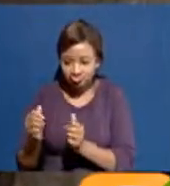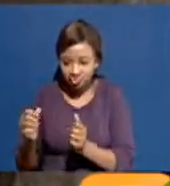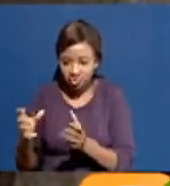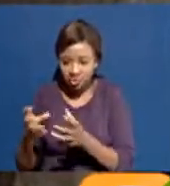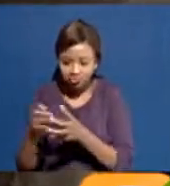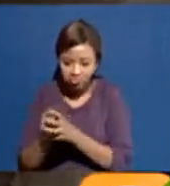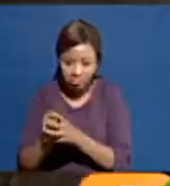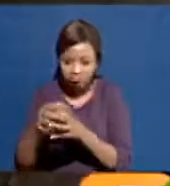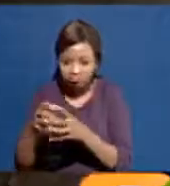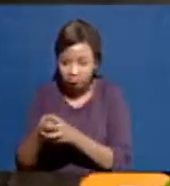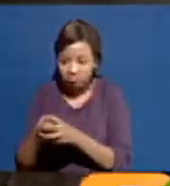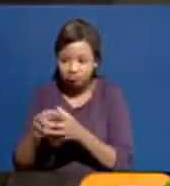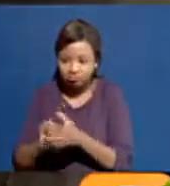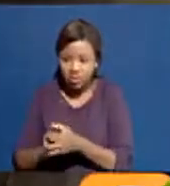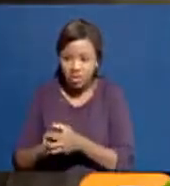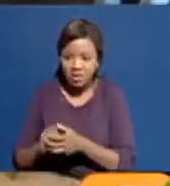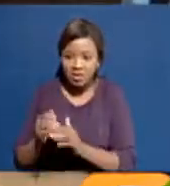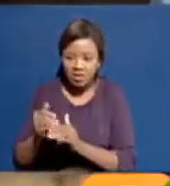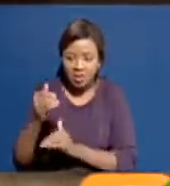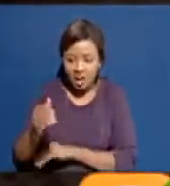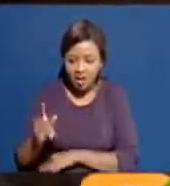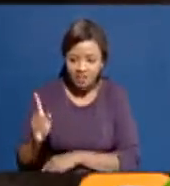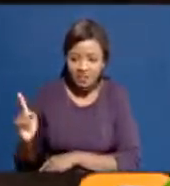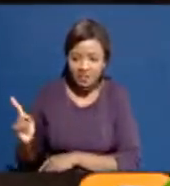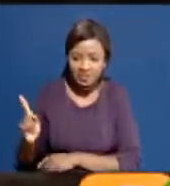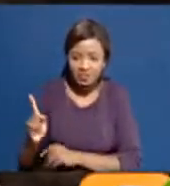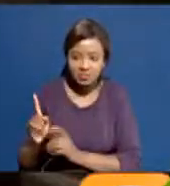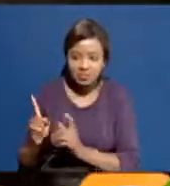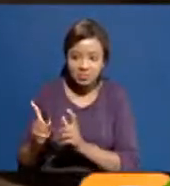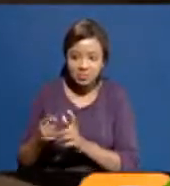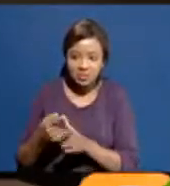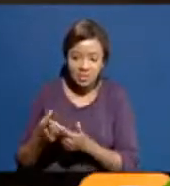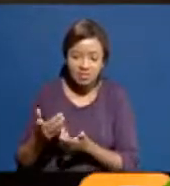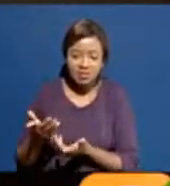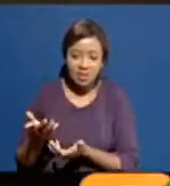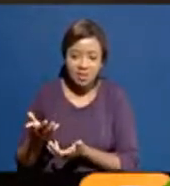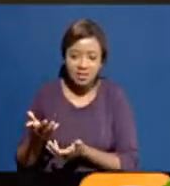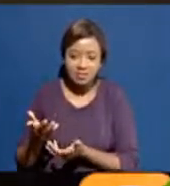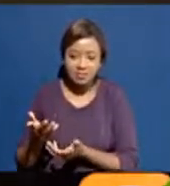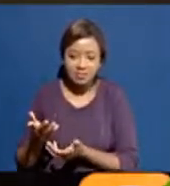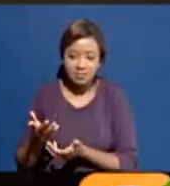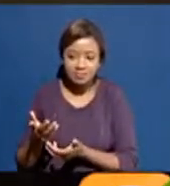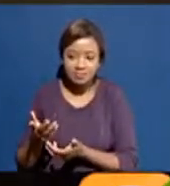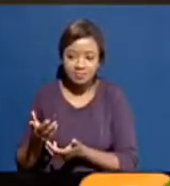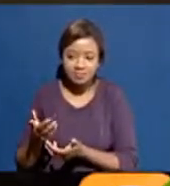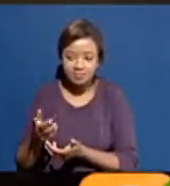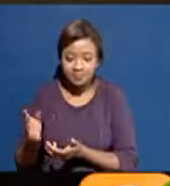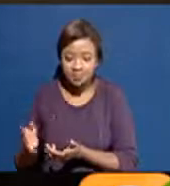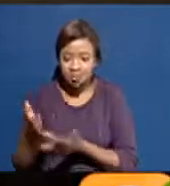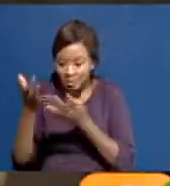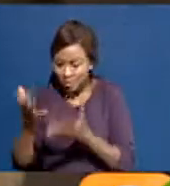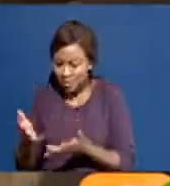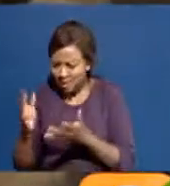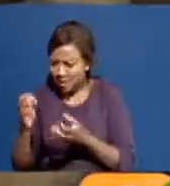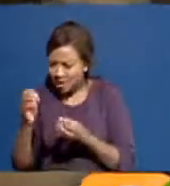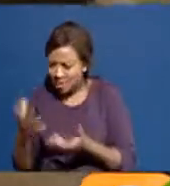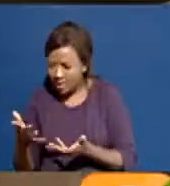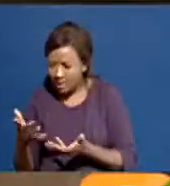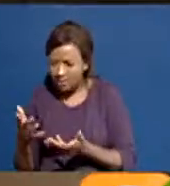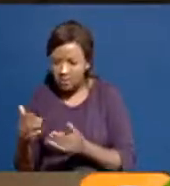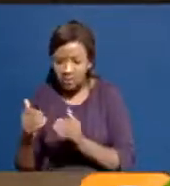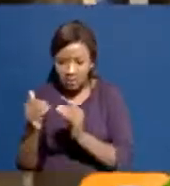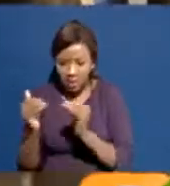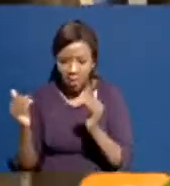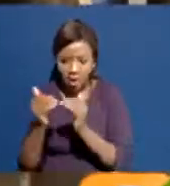something like ugali. After that, we take the molten material, weigh it into equal